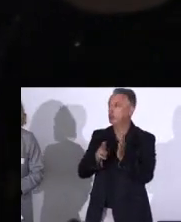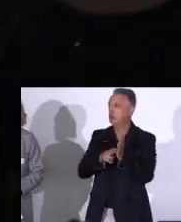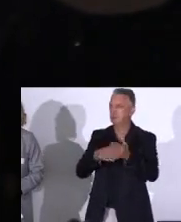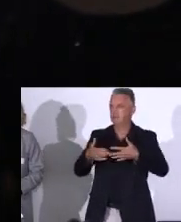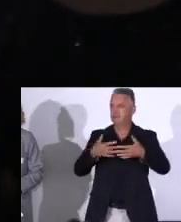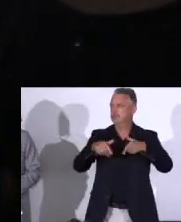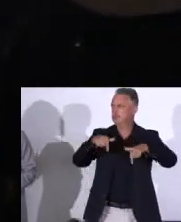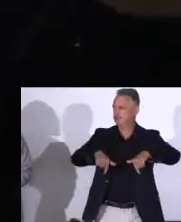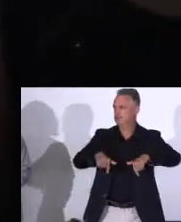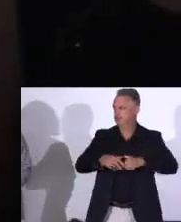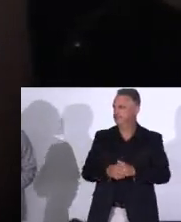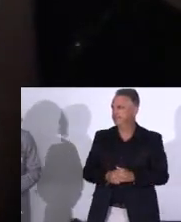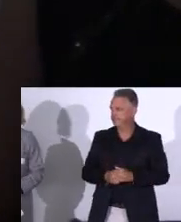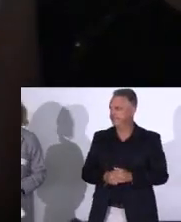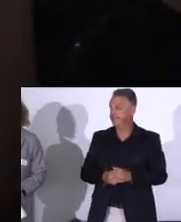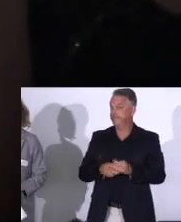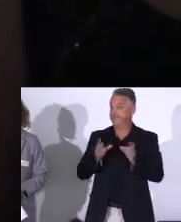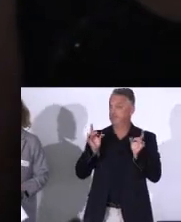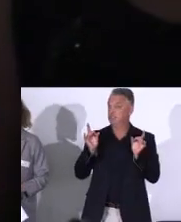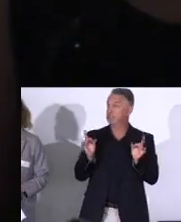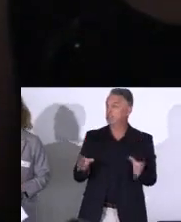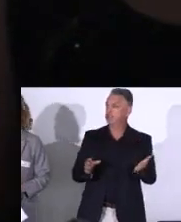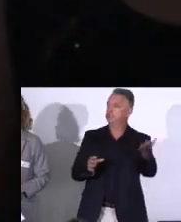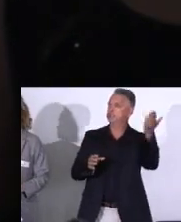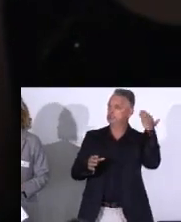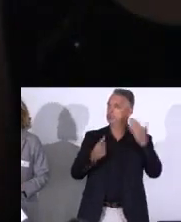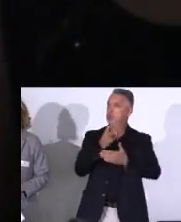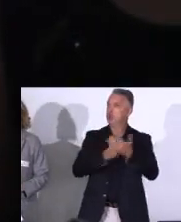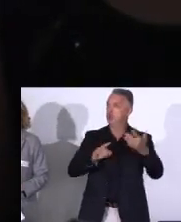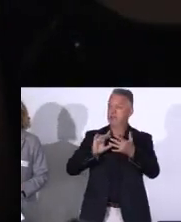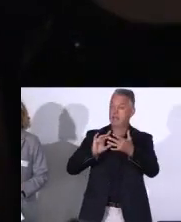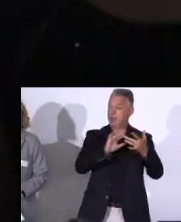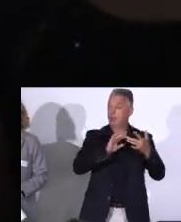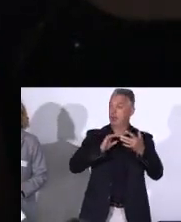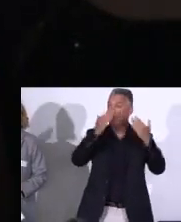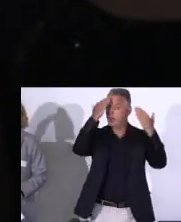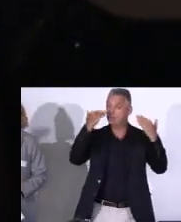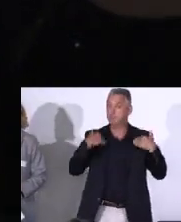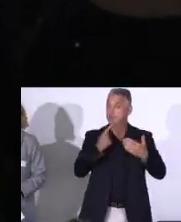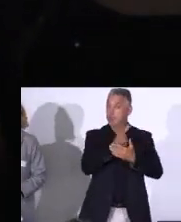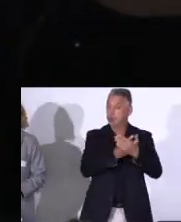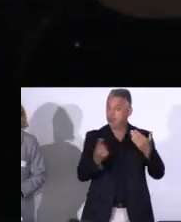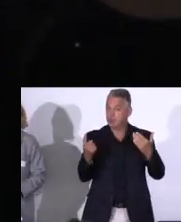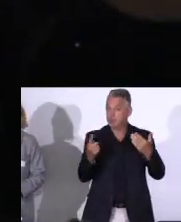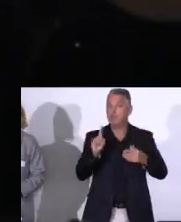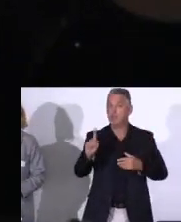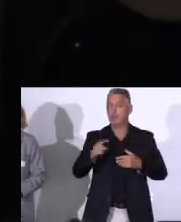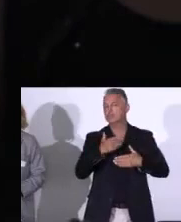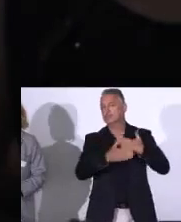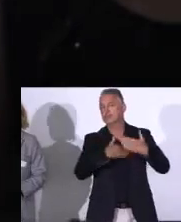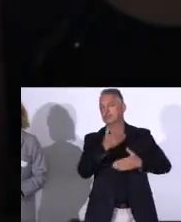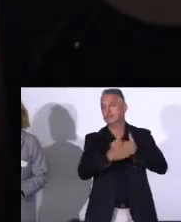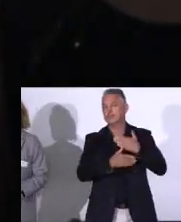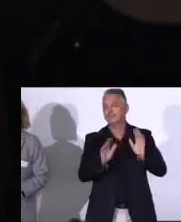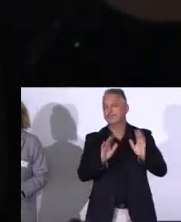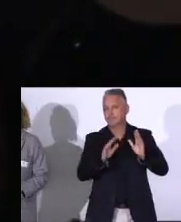SRV. It started out being a network specifically around autism and disability engagement, but increasingly we want to move